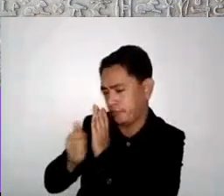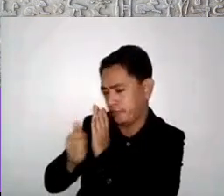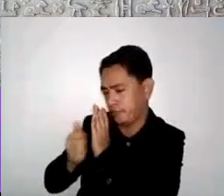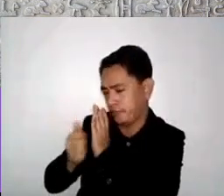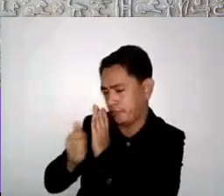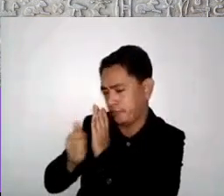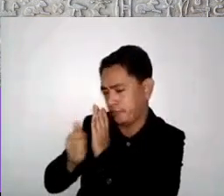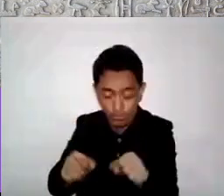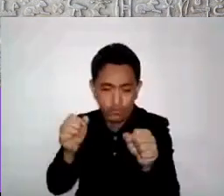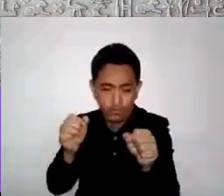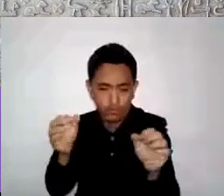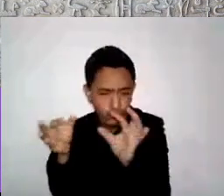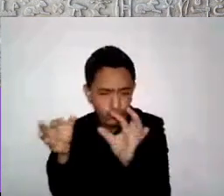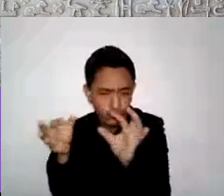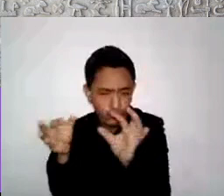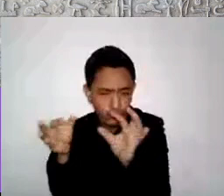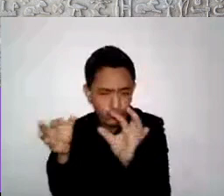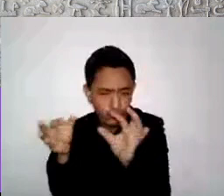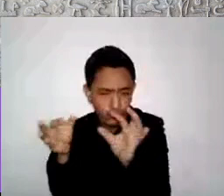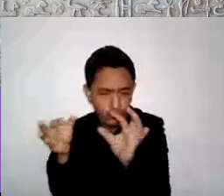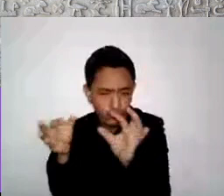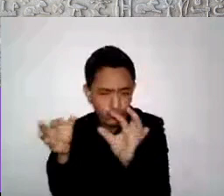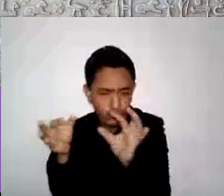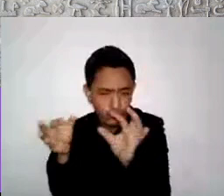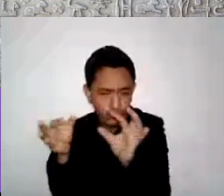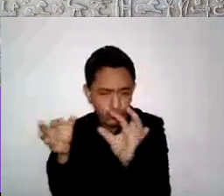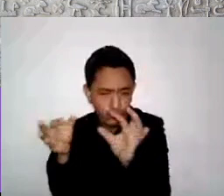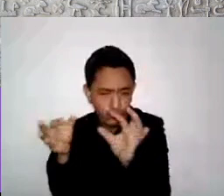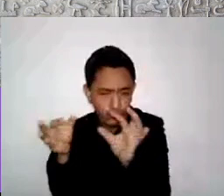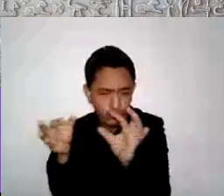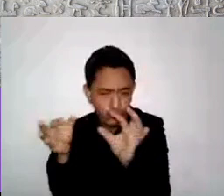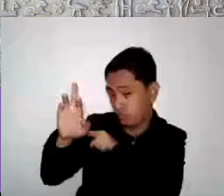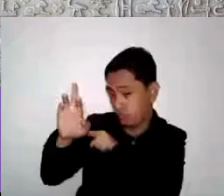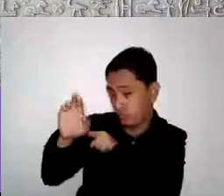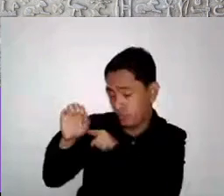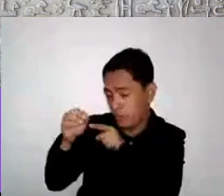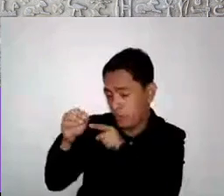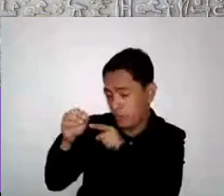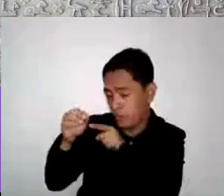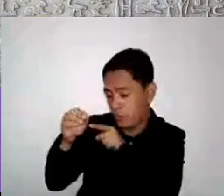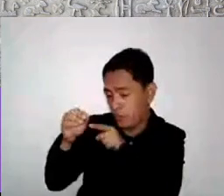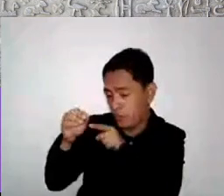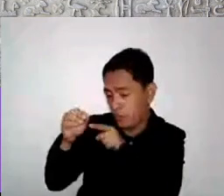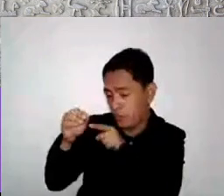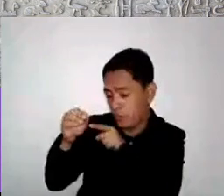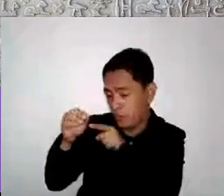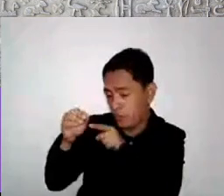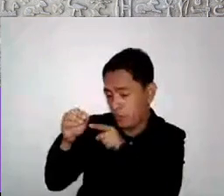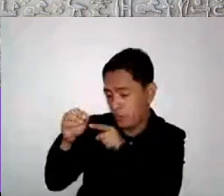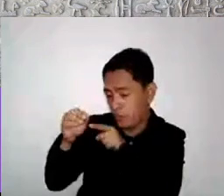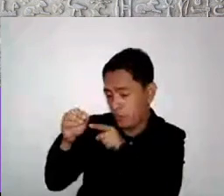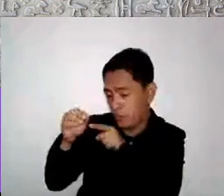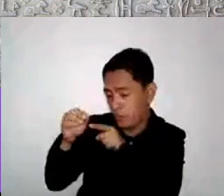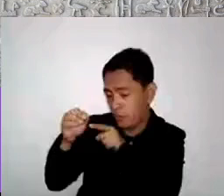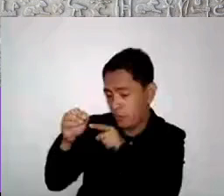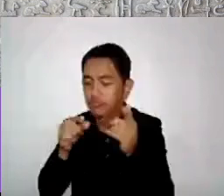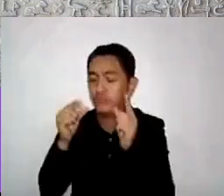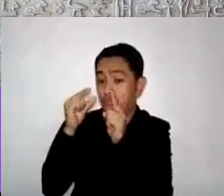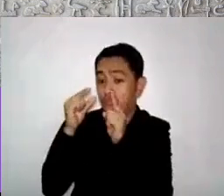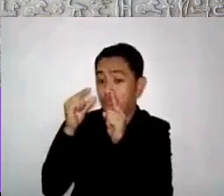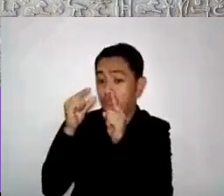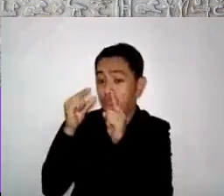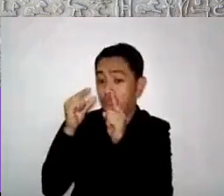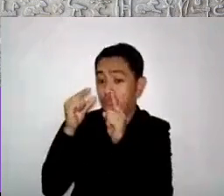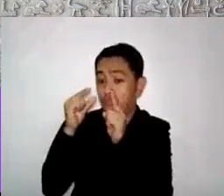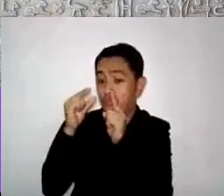sound of each corresponding letter and then blend these sounds to read the word. However, an individual may